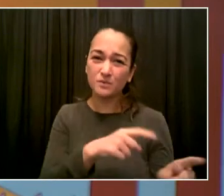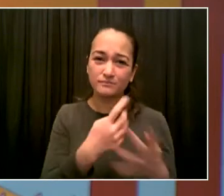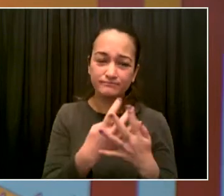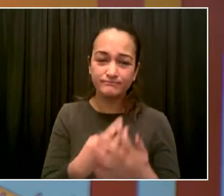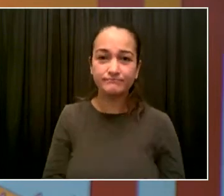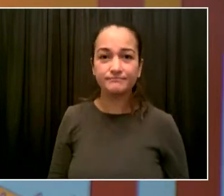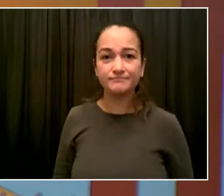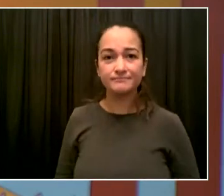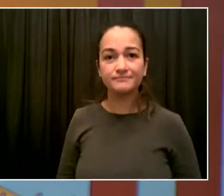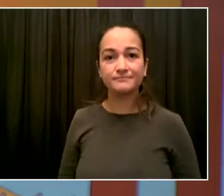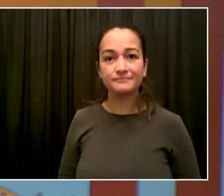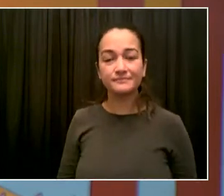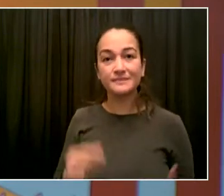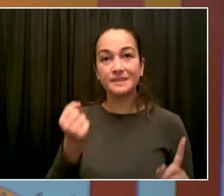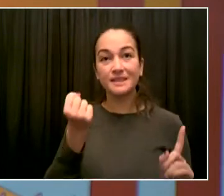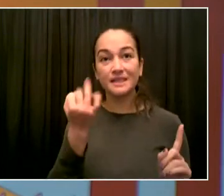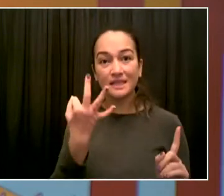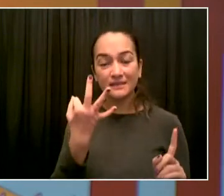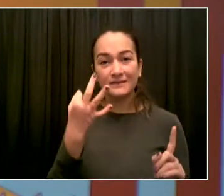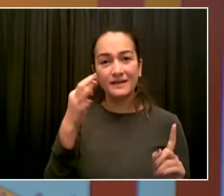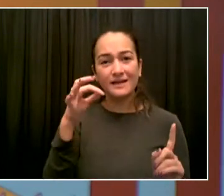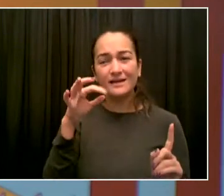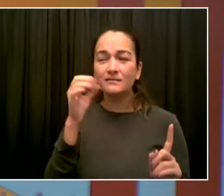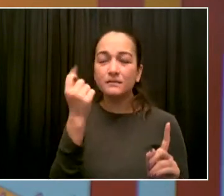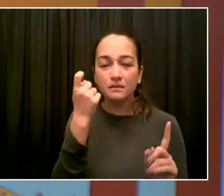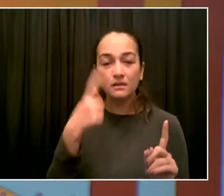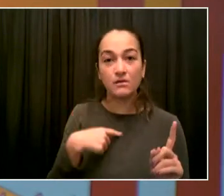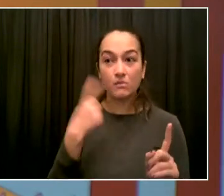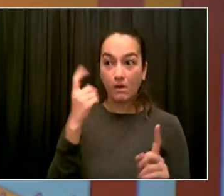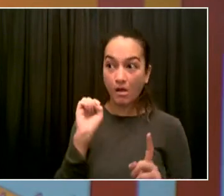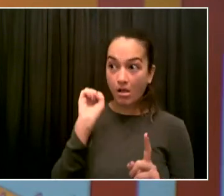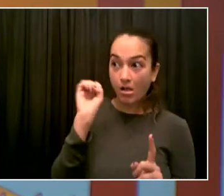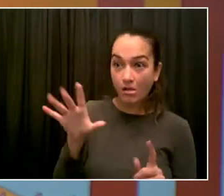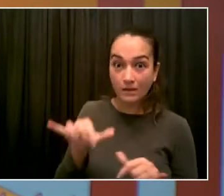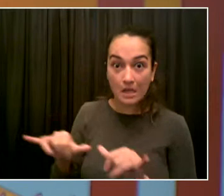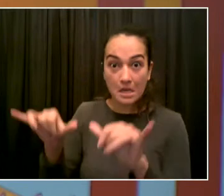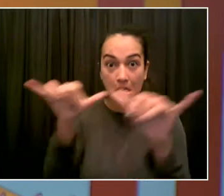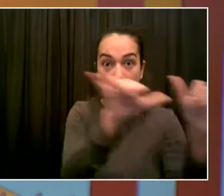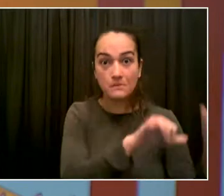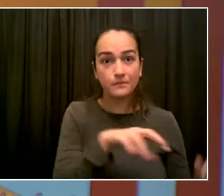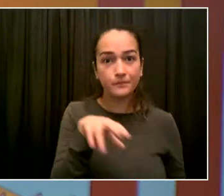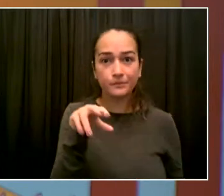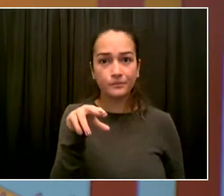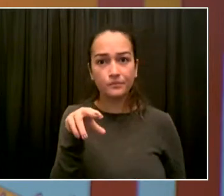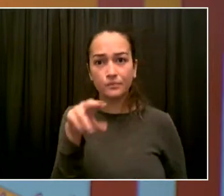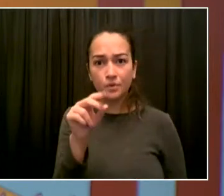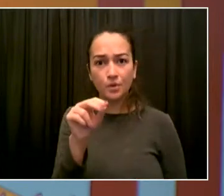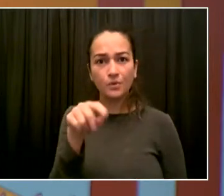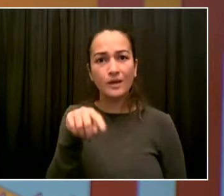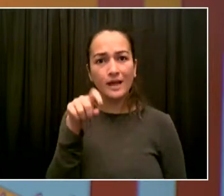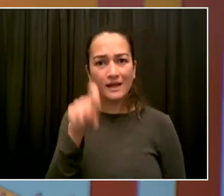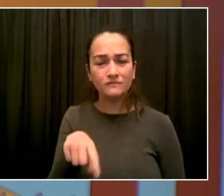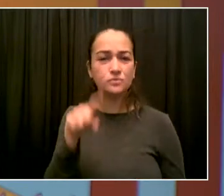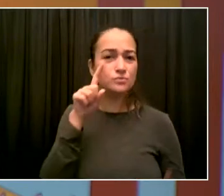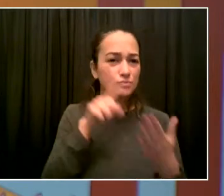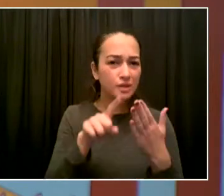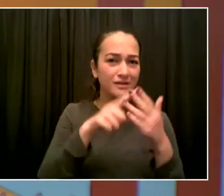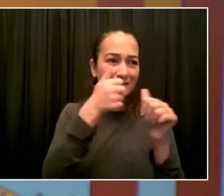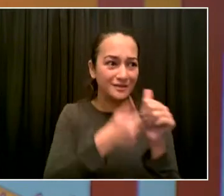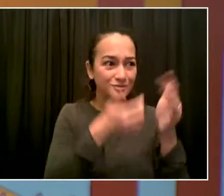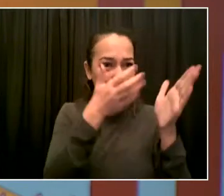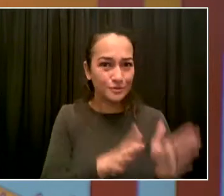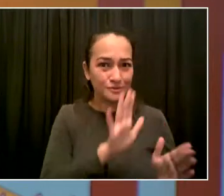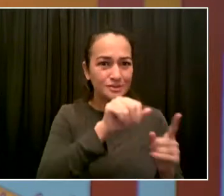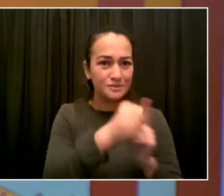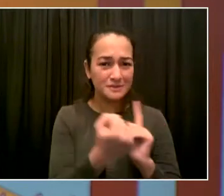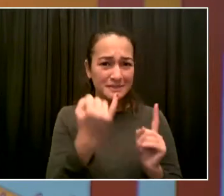Thanks. And a question on schools for these new policies. Is the city going to start this policy with the assumption